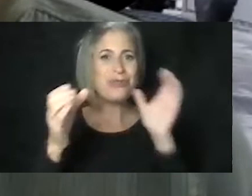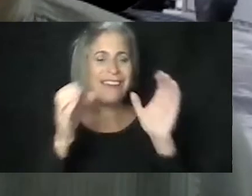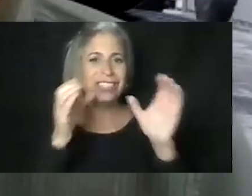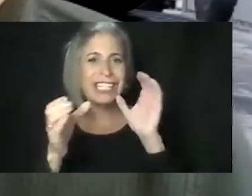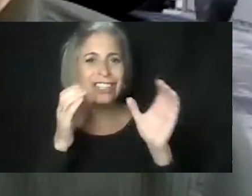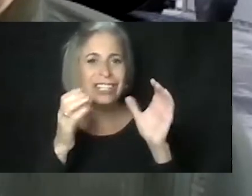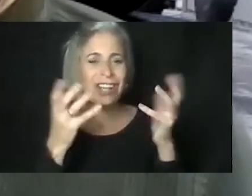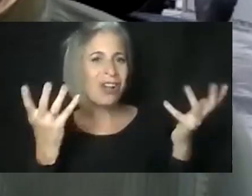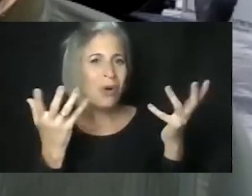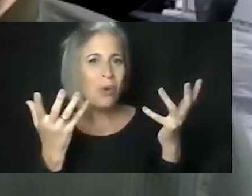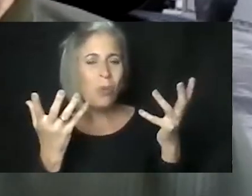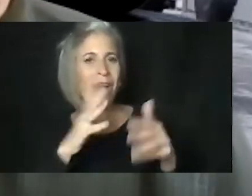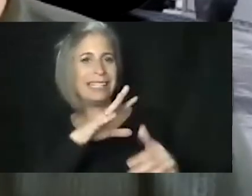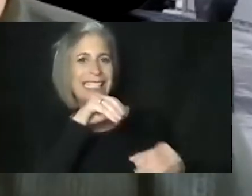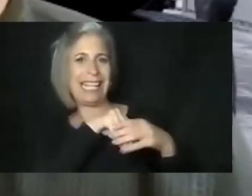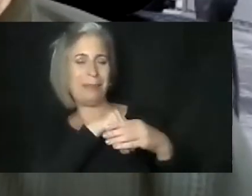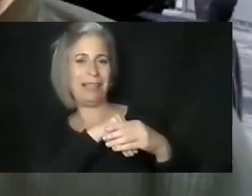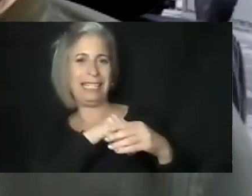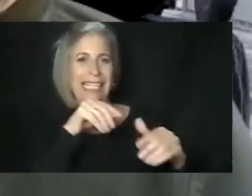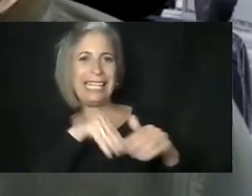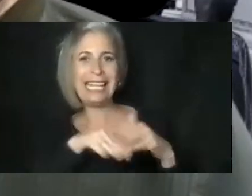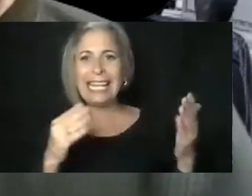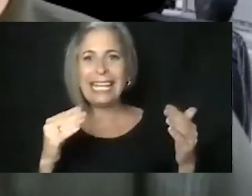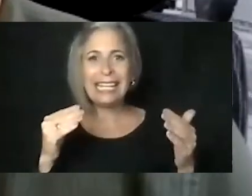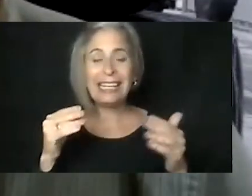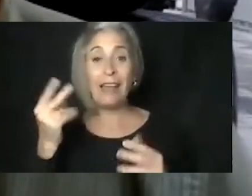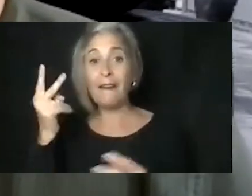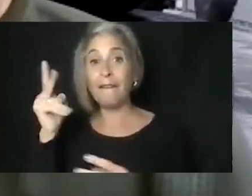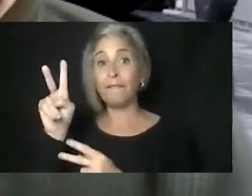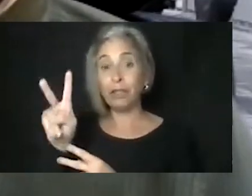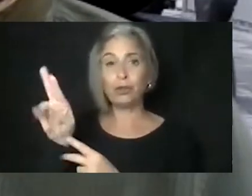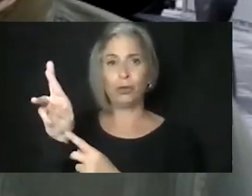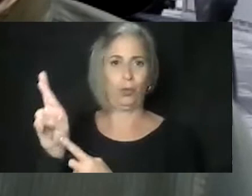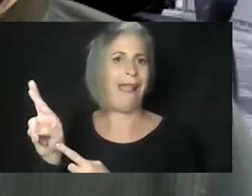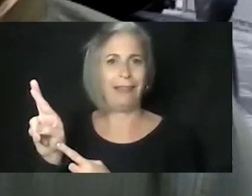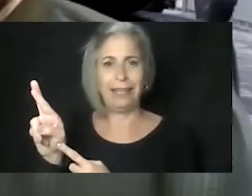in augmented reality? What is accessibility in virtual reality? Right?